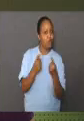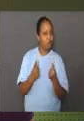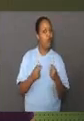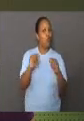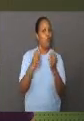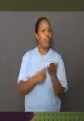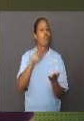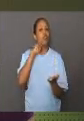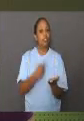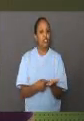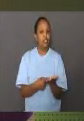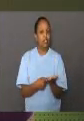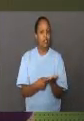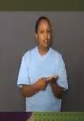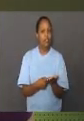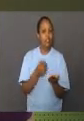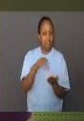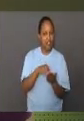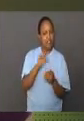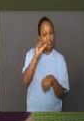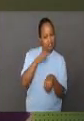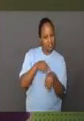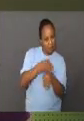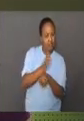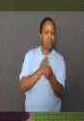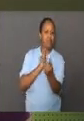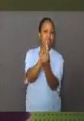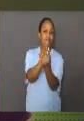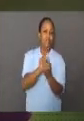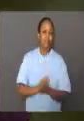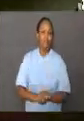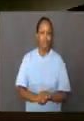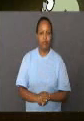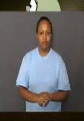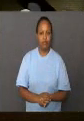this information, and I will see you in a few minutes.